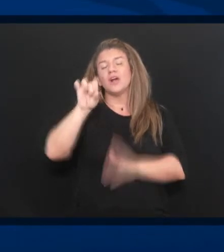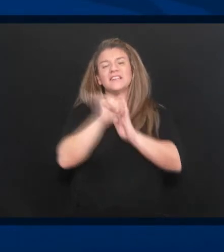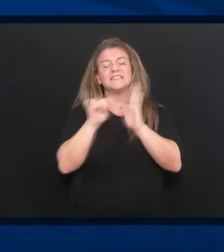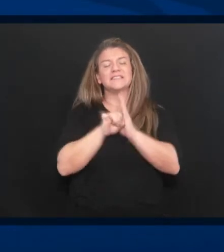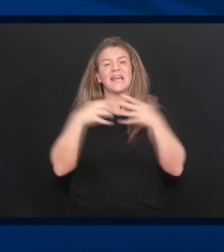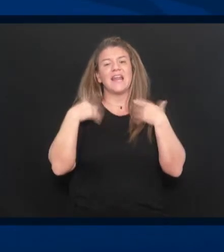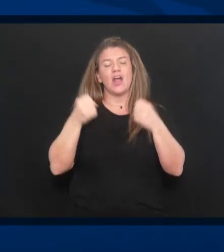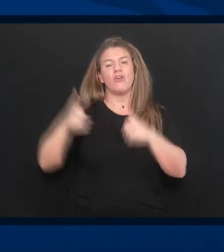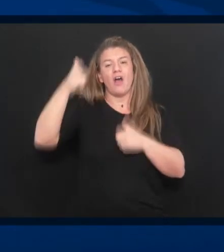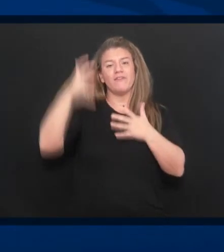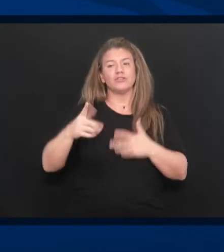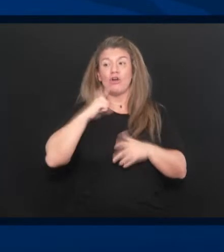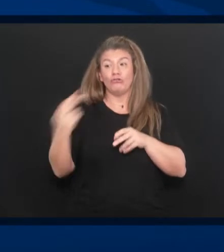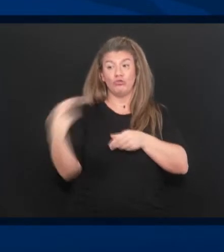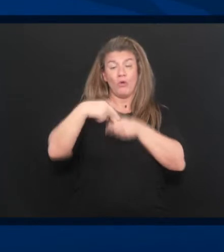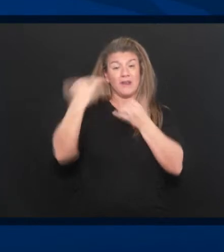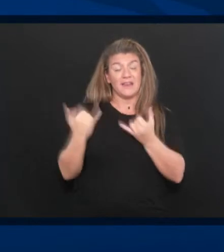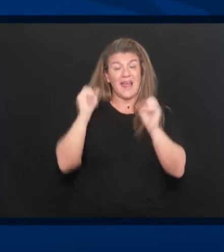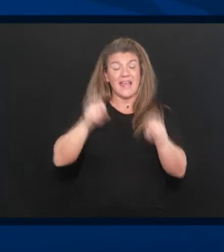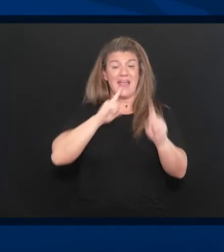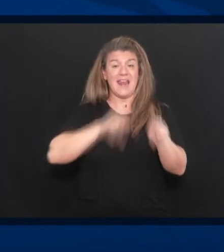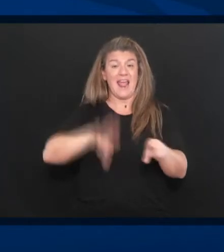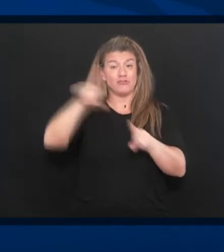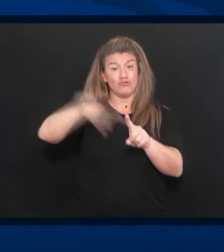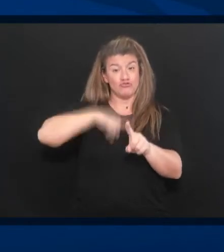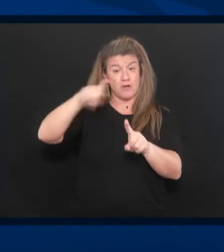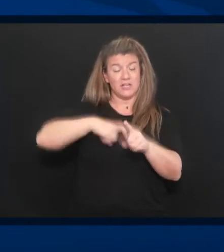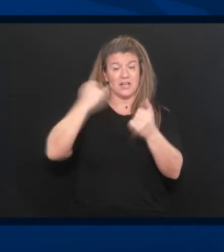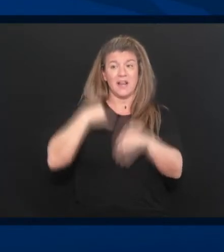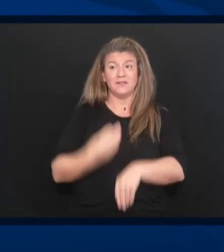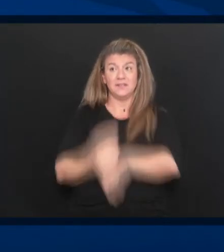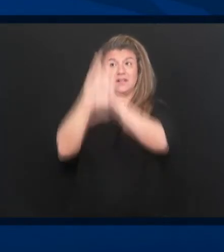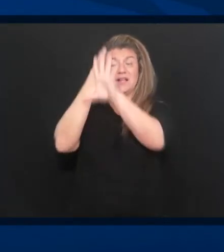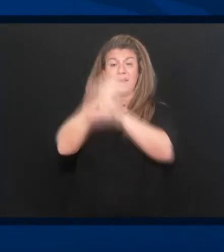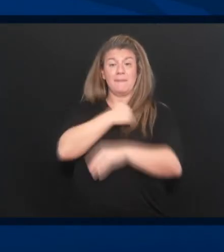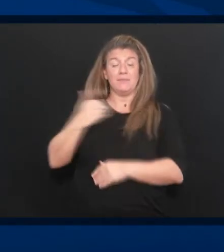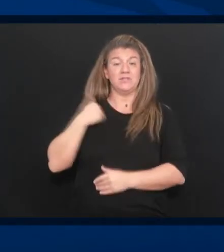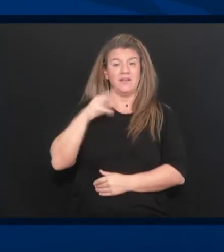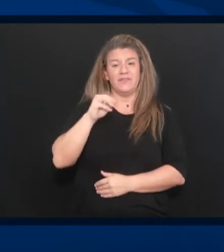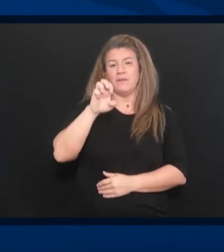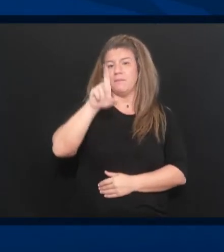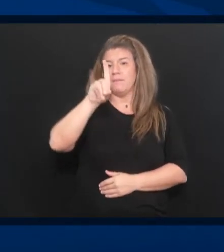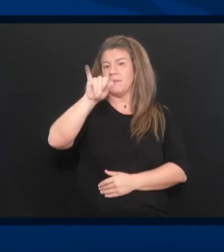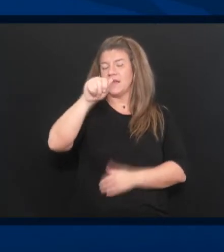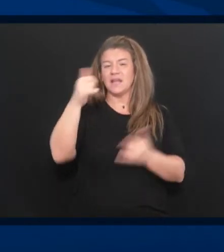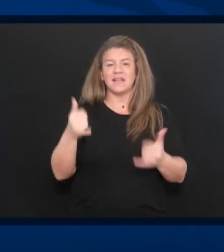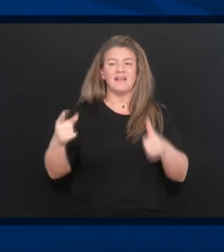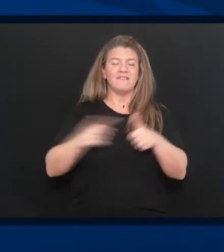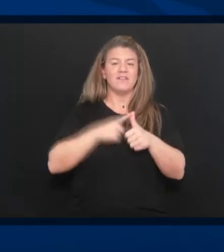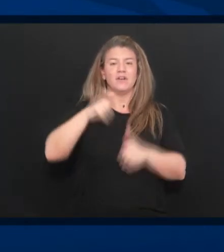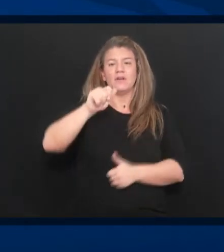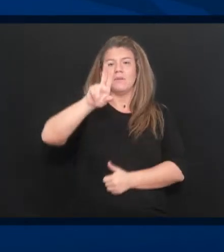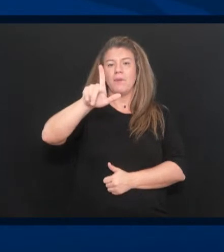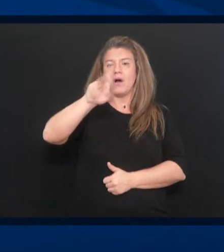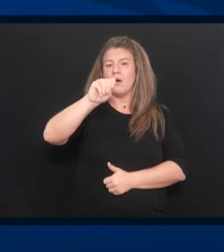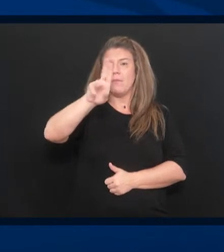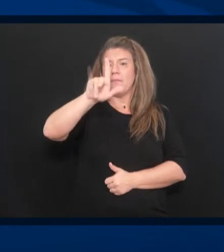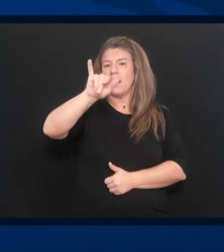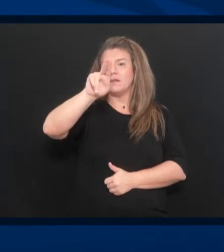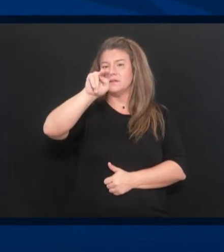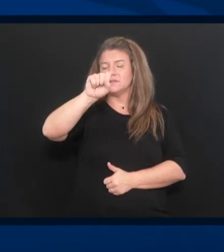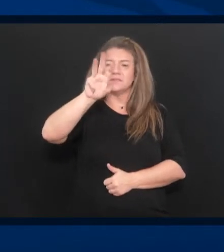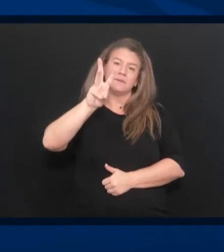are also joining us today and are available for questions. We'll now go to questions from members of the media. The first today from Paul Mullen with WCBC.